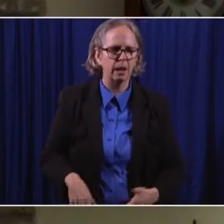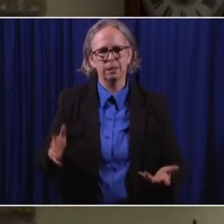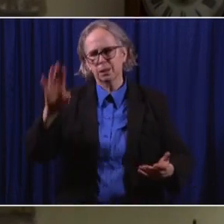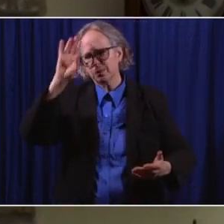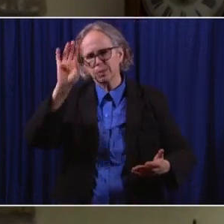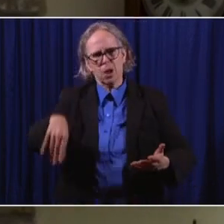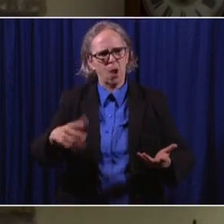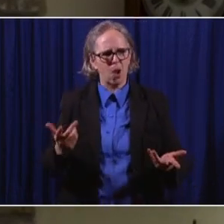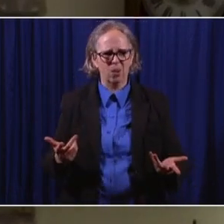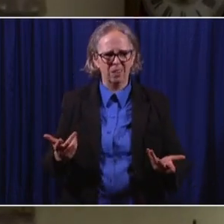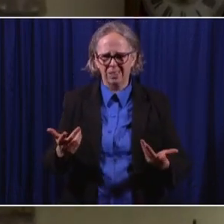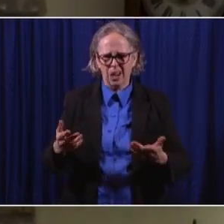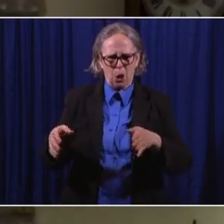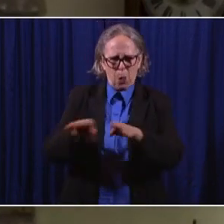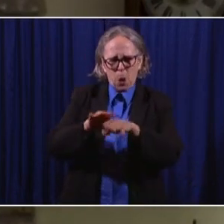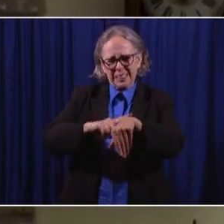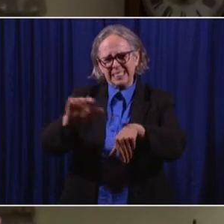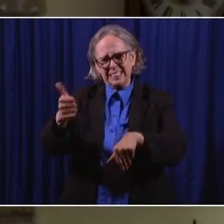o'clock closing with